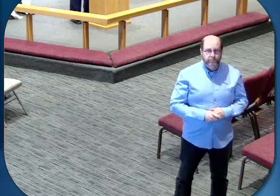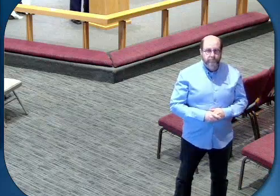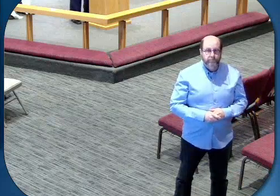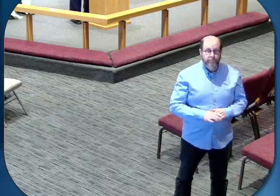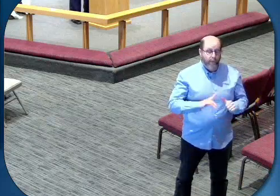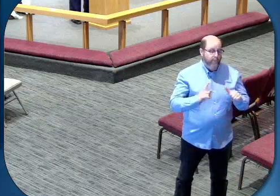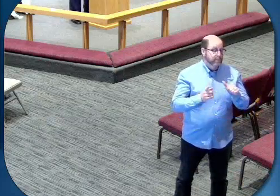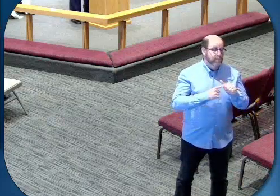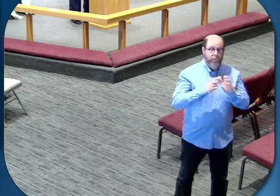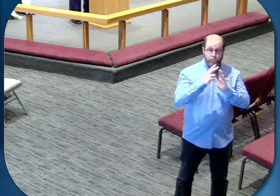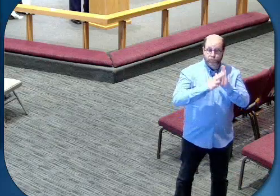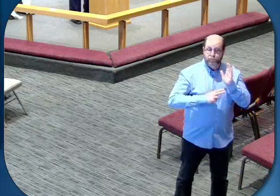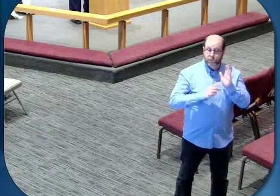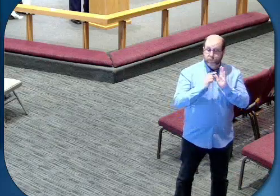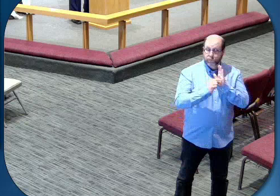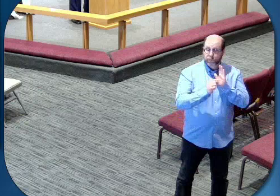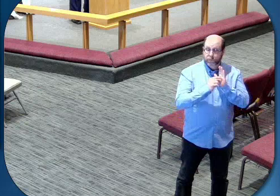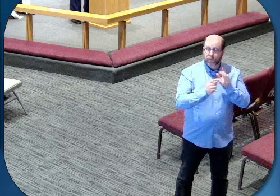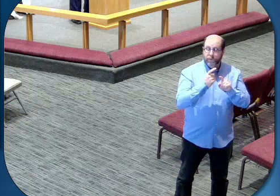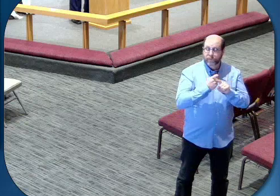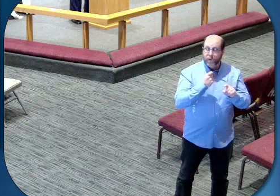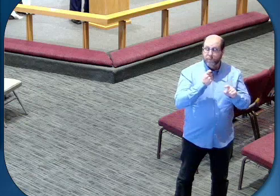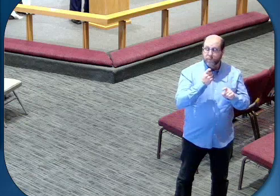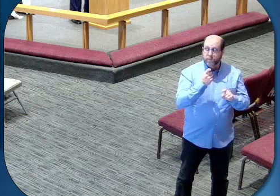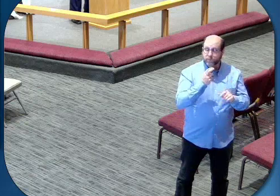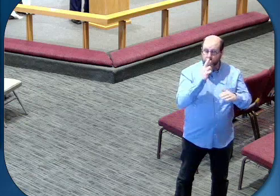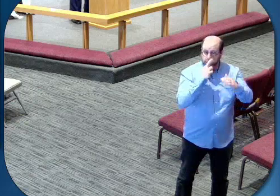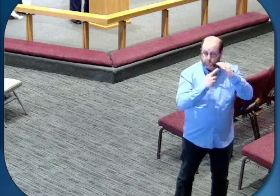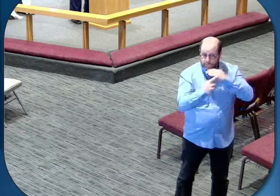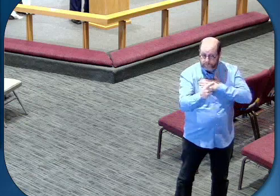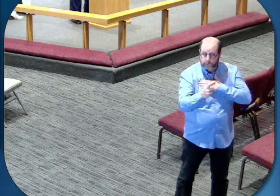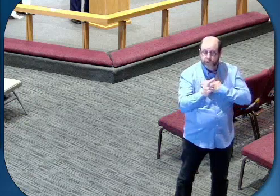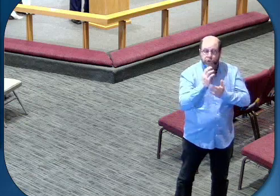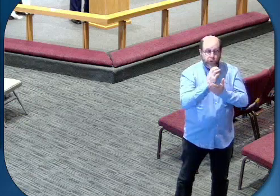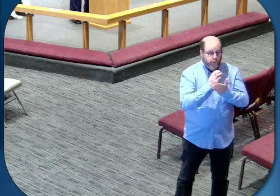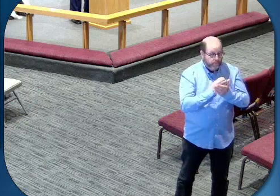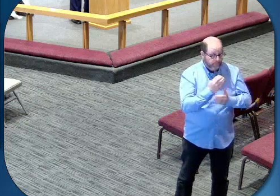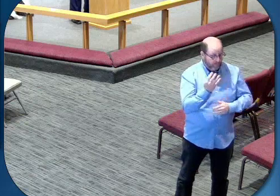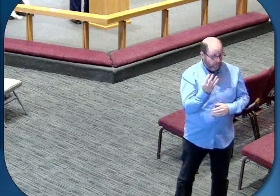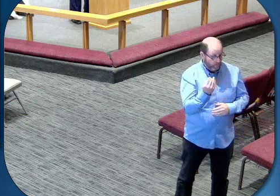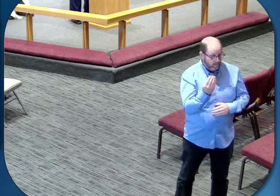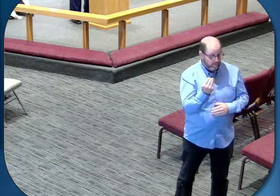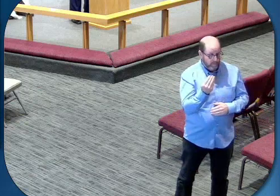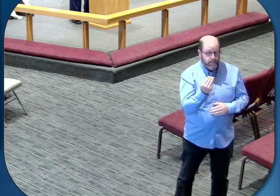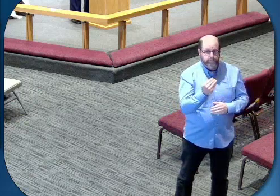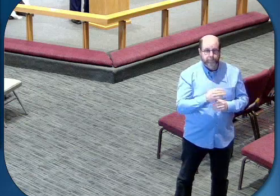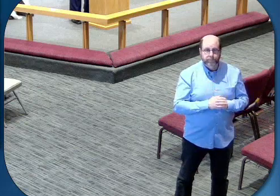Our first reading this morning is from Revelations chapter 14.